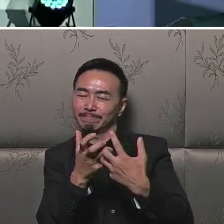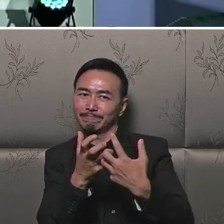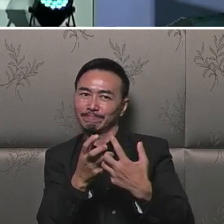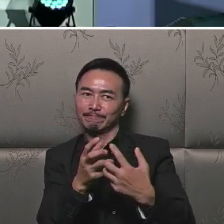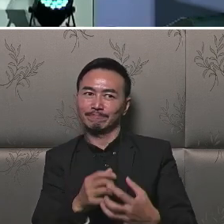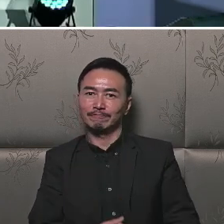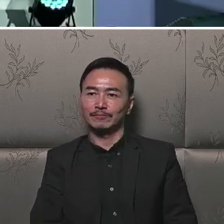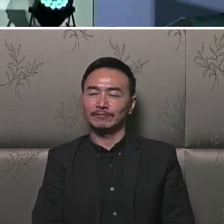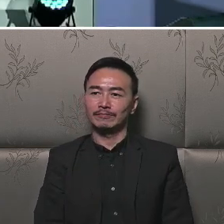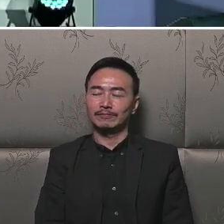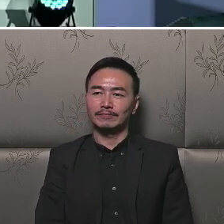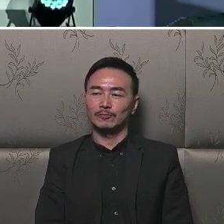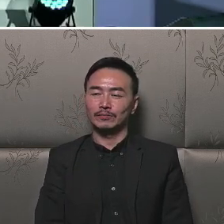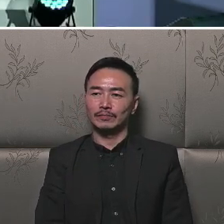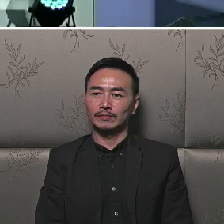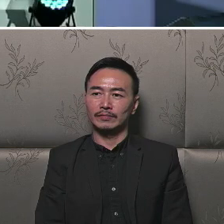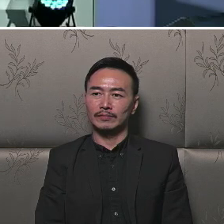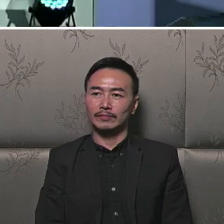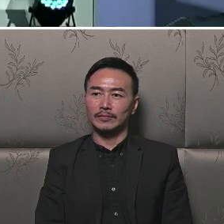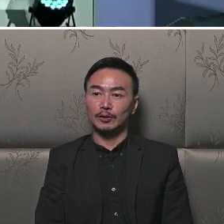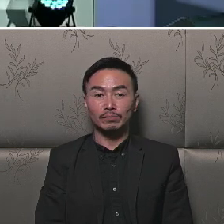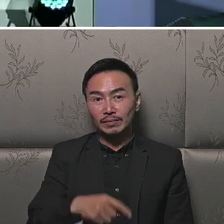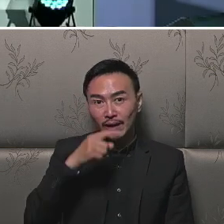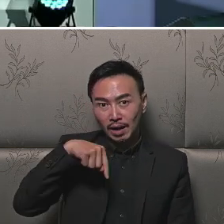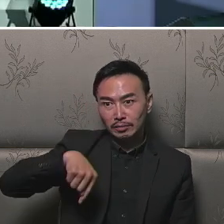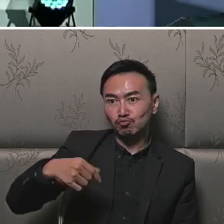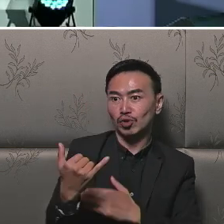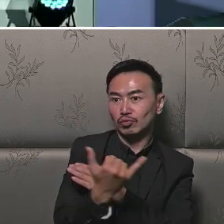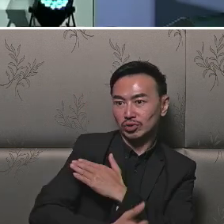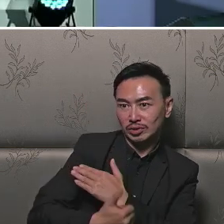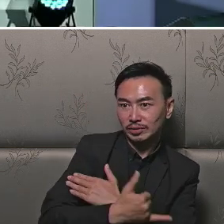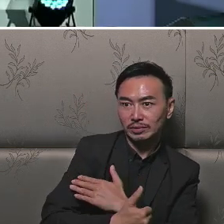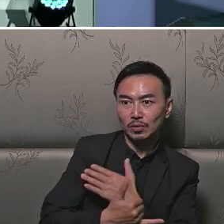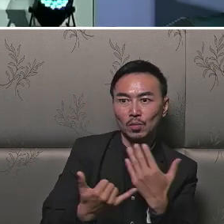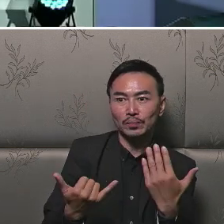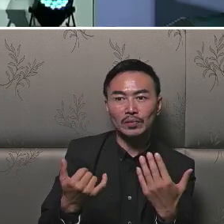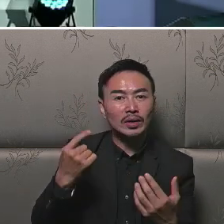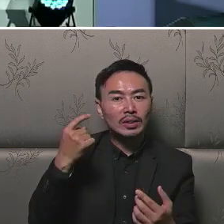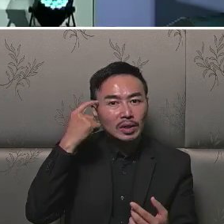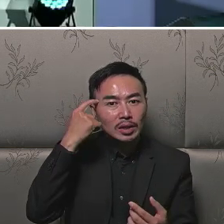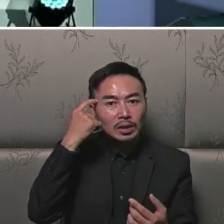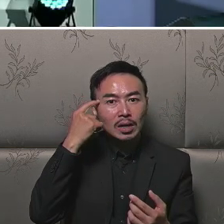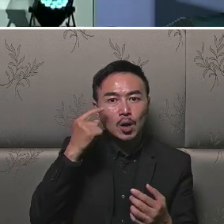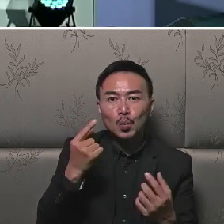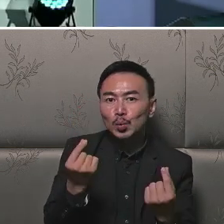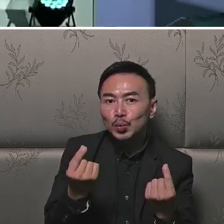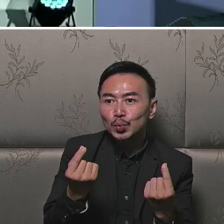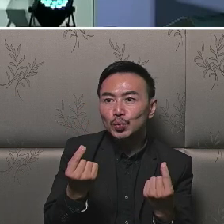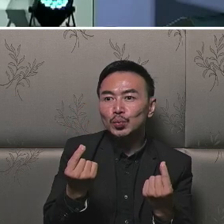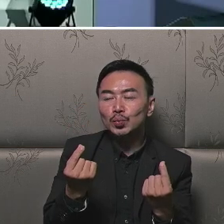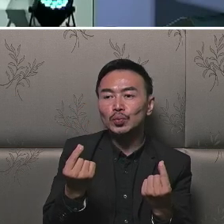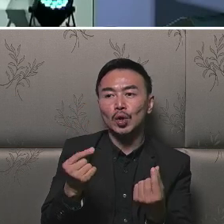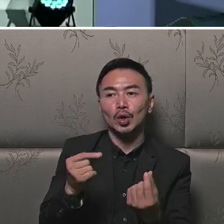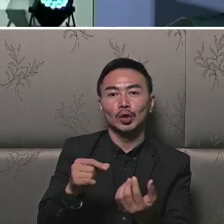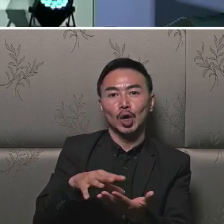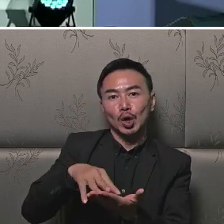basically in Thailand there is a quite perception that formal education has more value comparing to the flexible